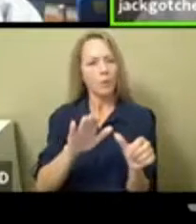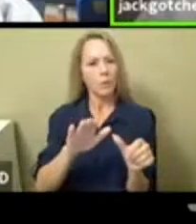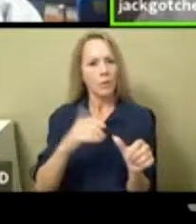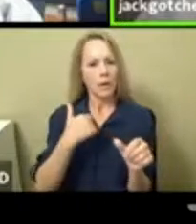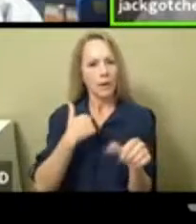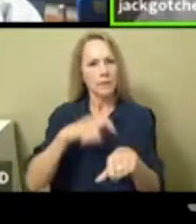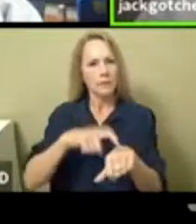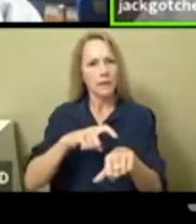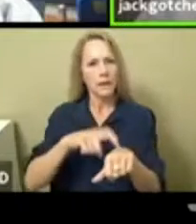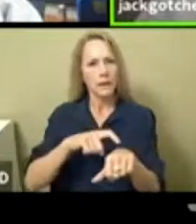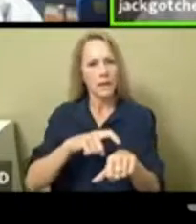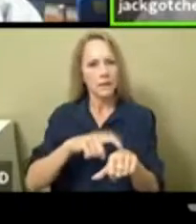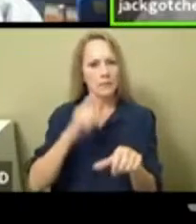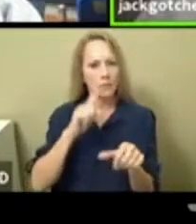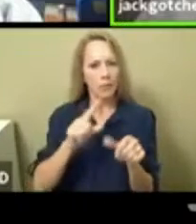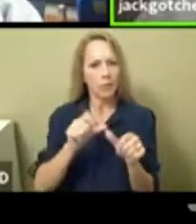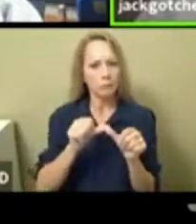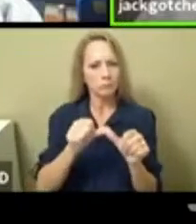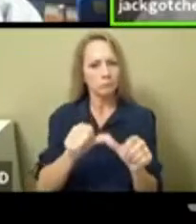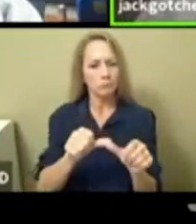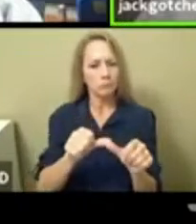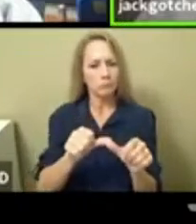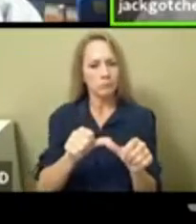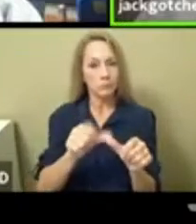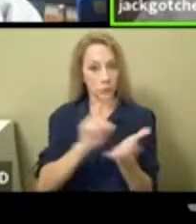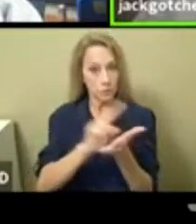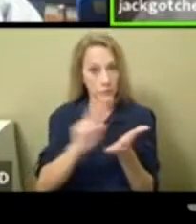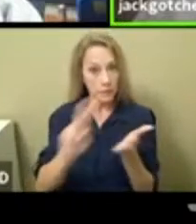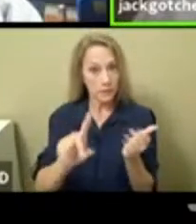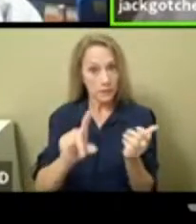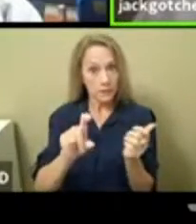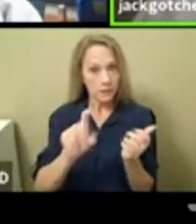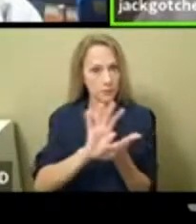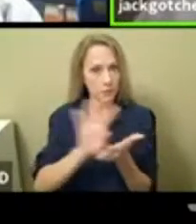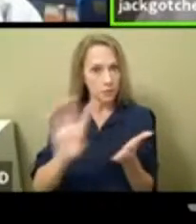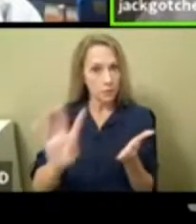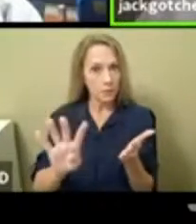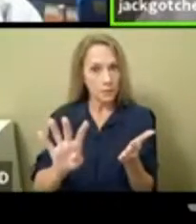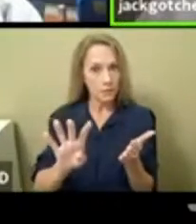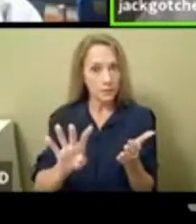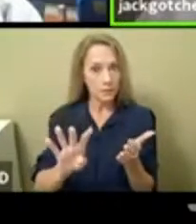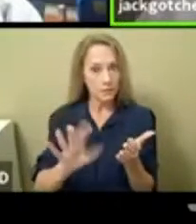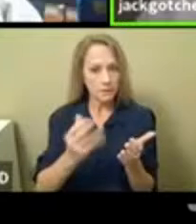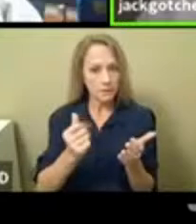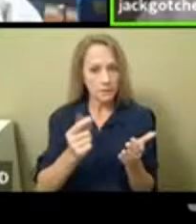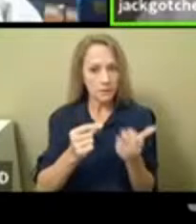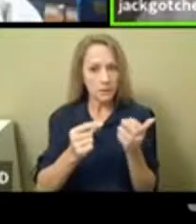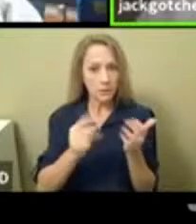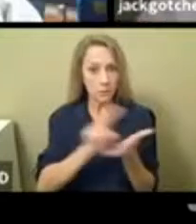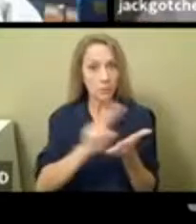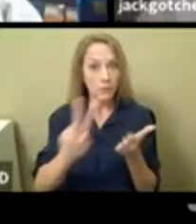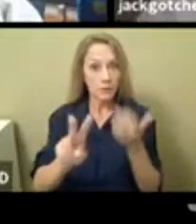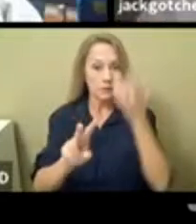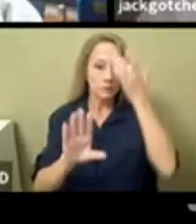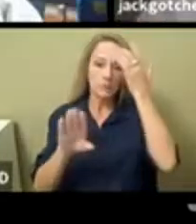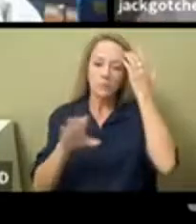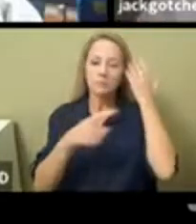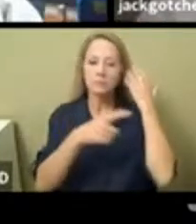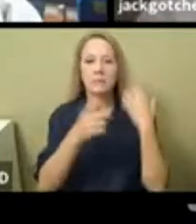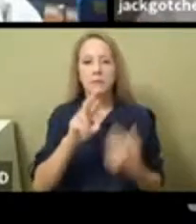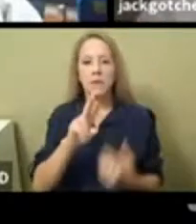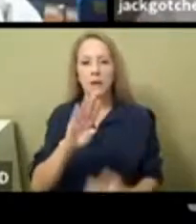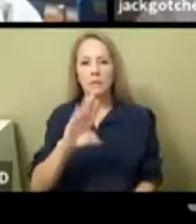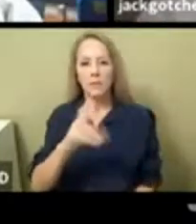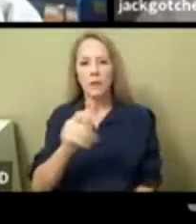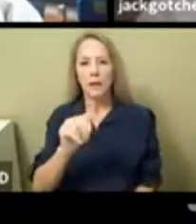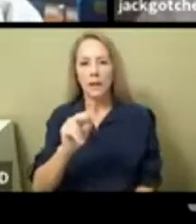limit for continuation if we've not had one. Is it another 2 weeks? Is it 4 weeks? 2 weeks. Dr. Buchanan said 2 weeks. 2